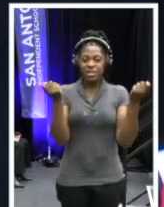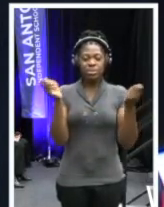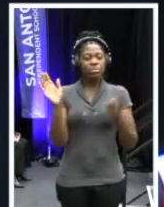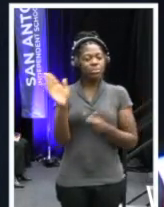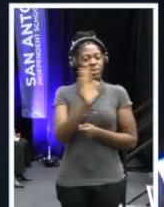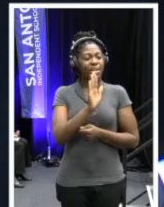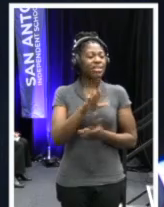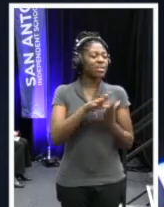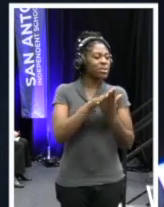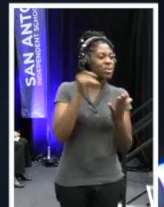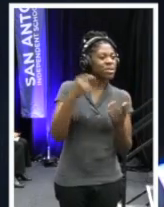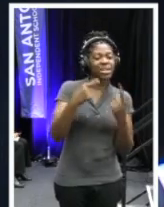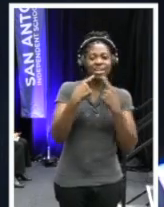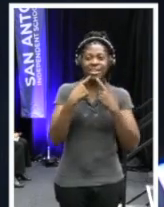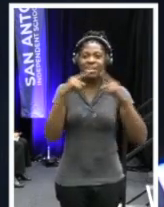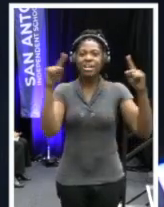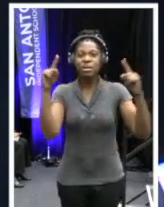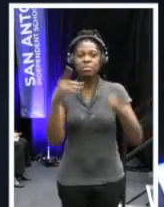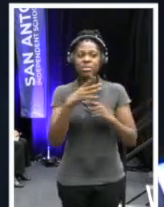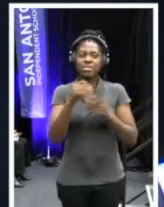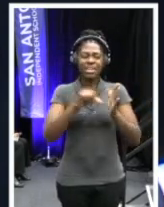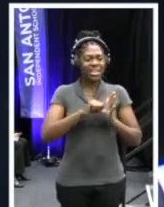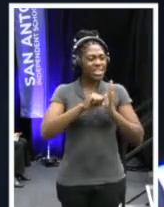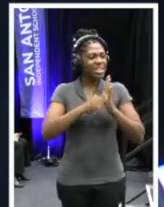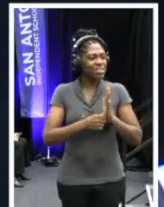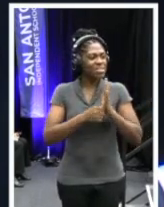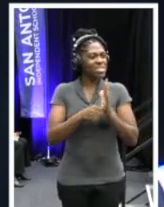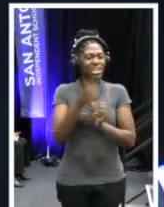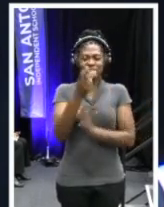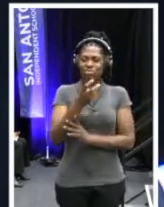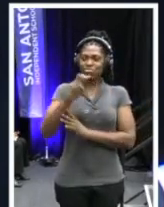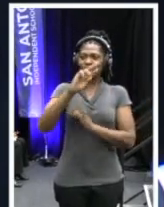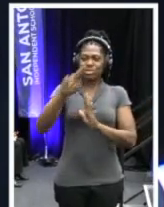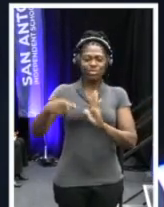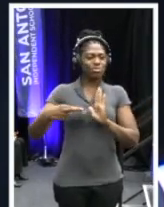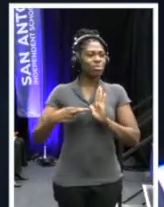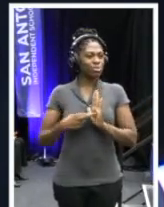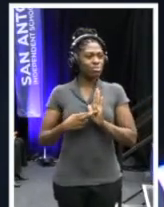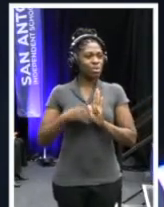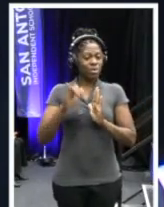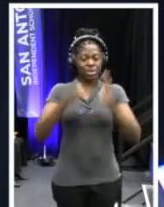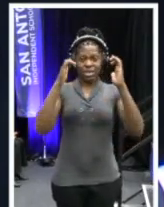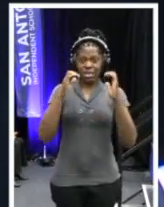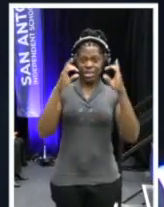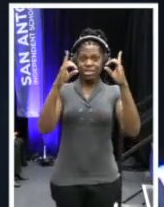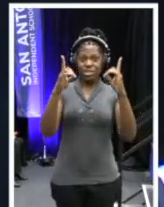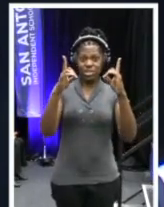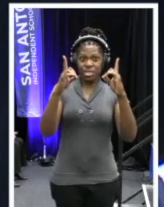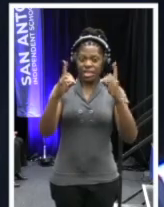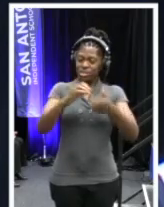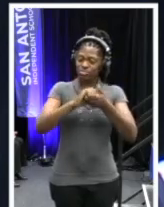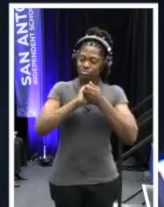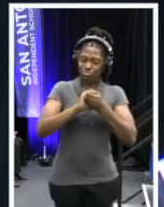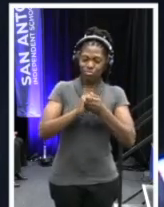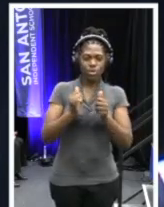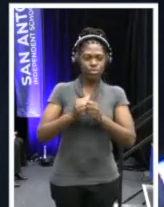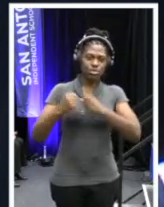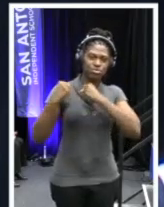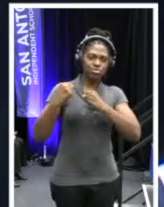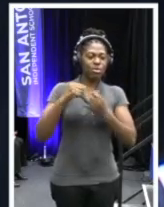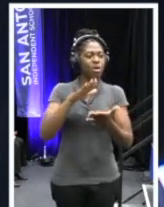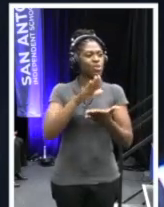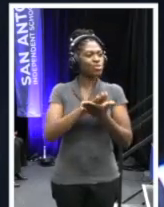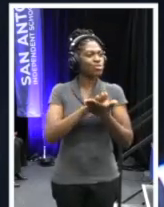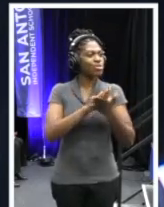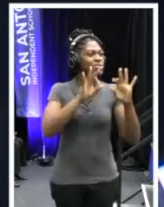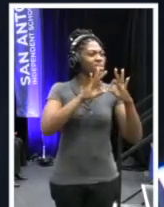and accomplishments and highlight the transformational role that education, coupled with strong school,